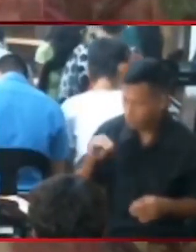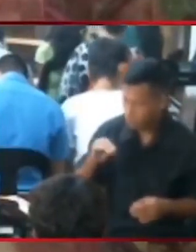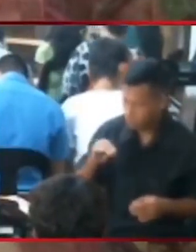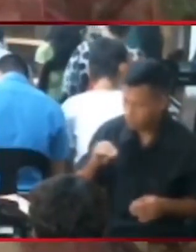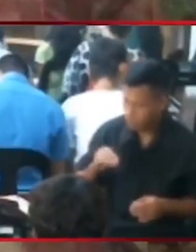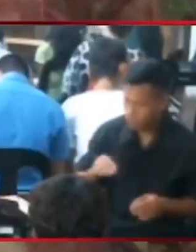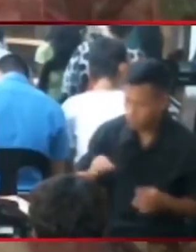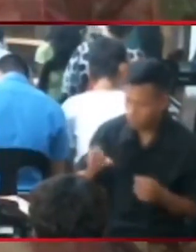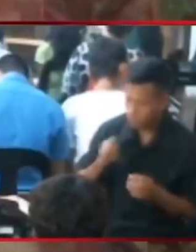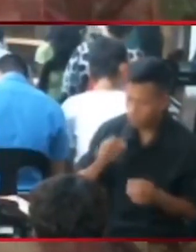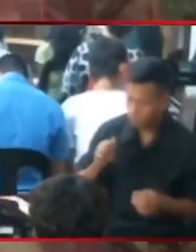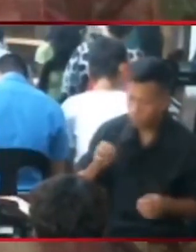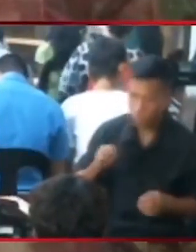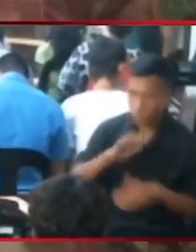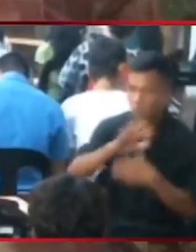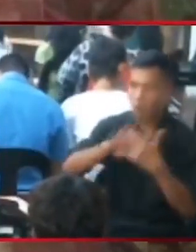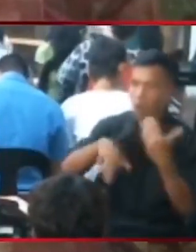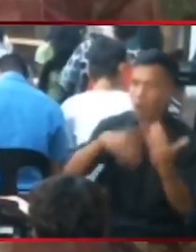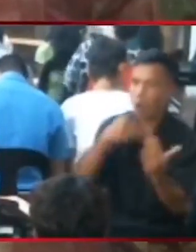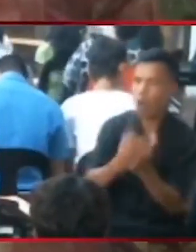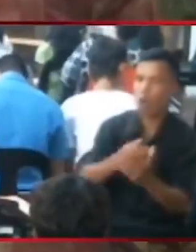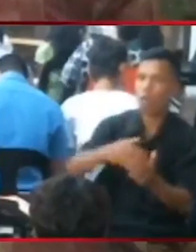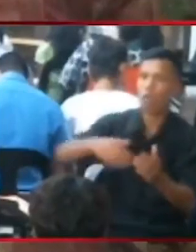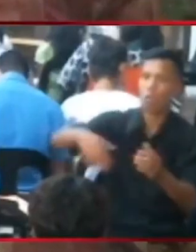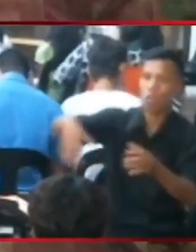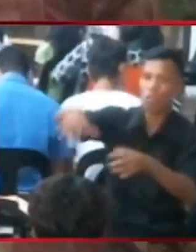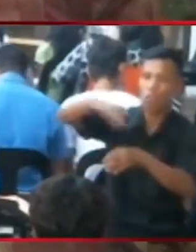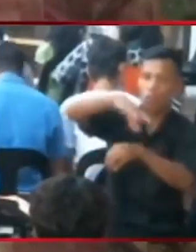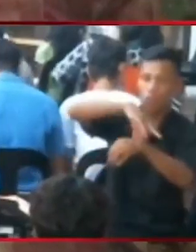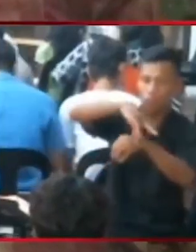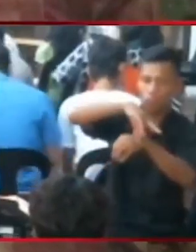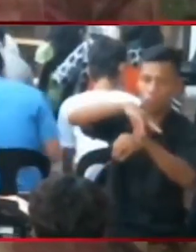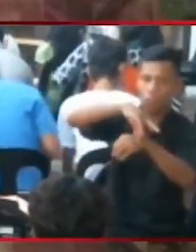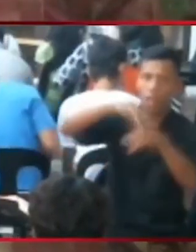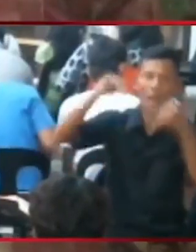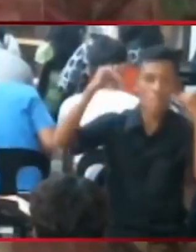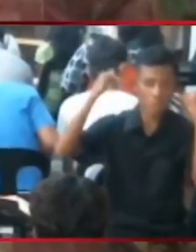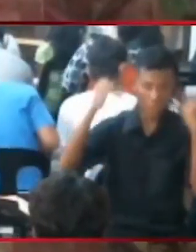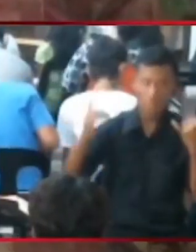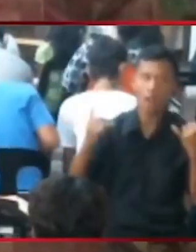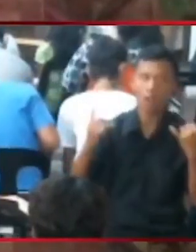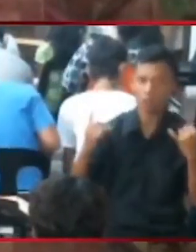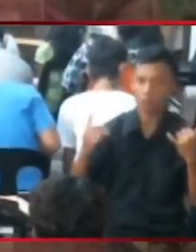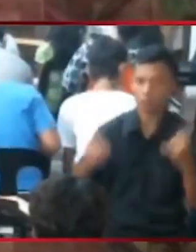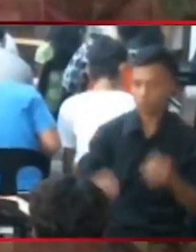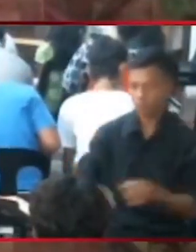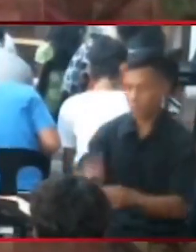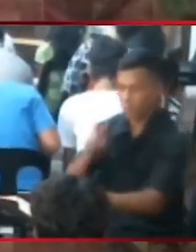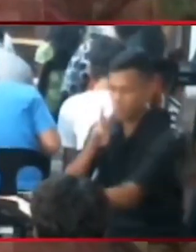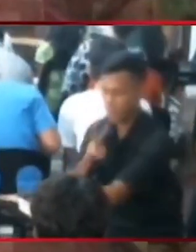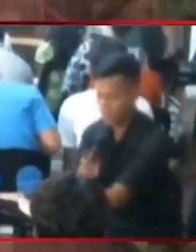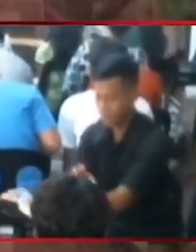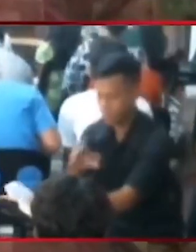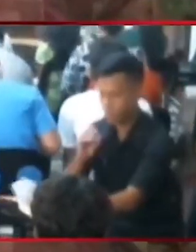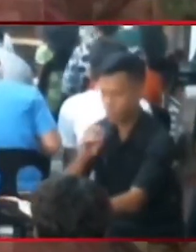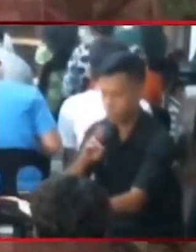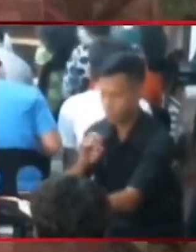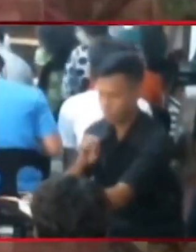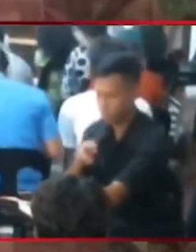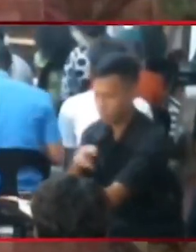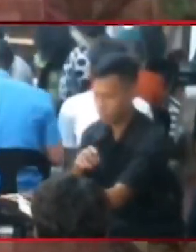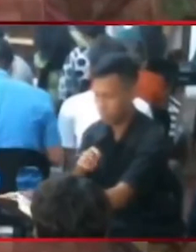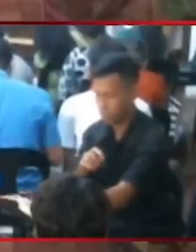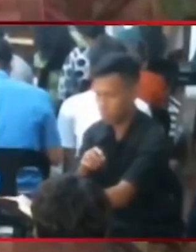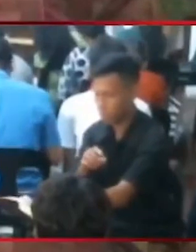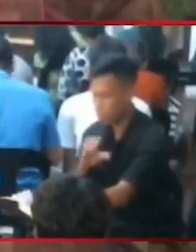the uttermost parts of the earth. Now, let's look at 2 Corinthians. 2